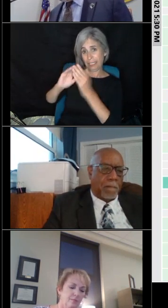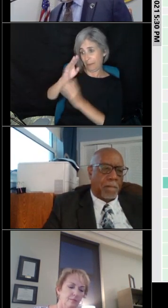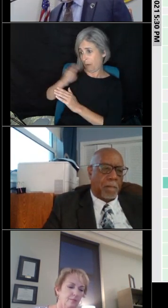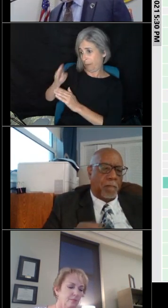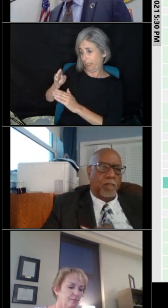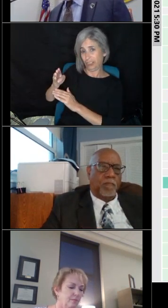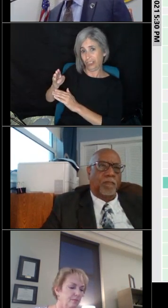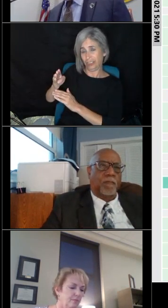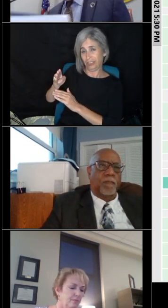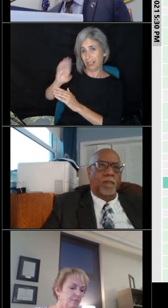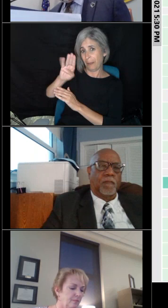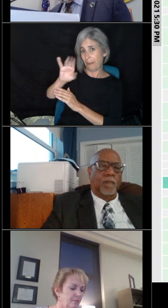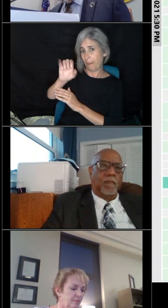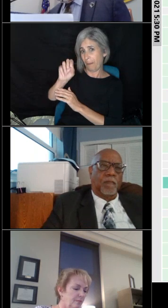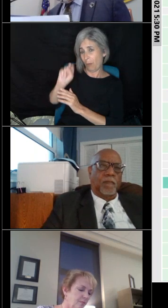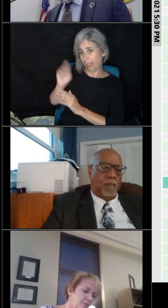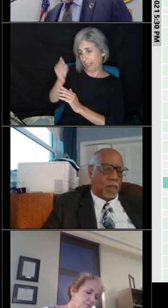at